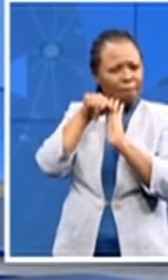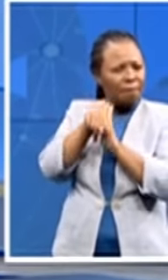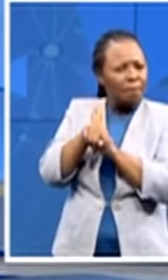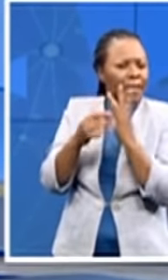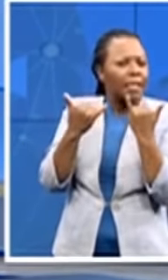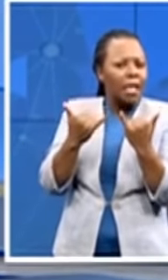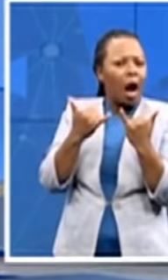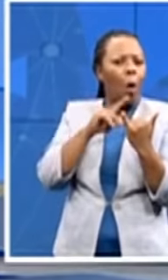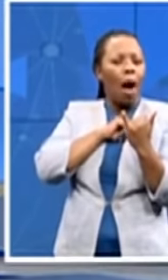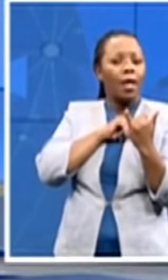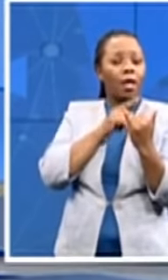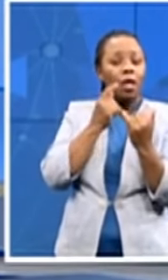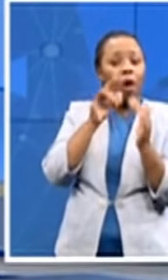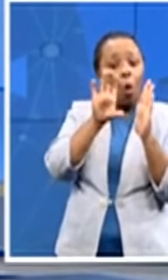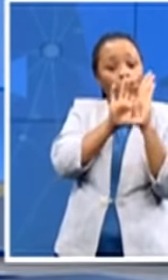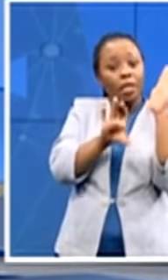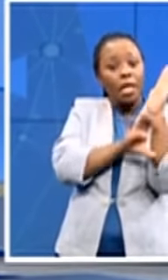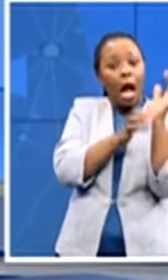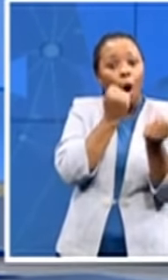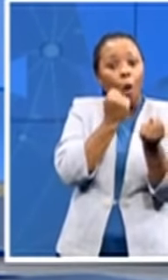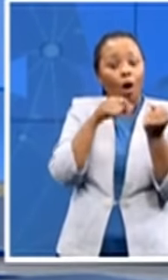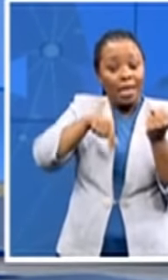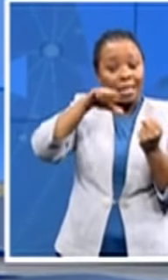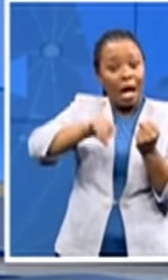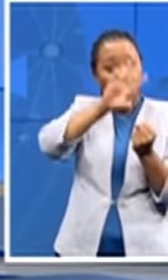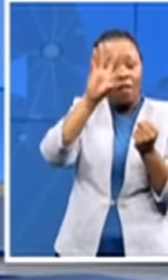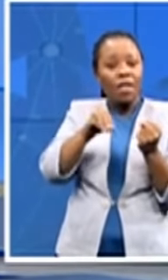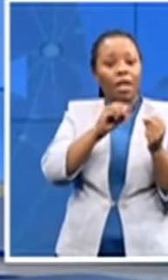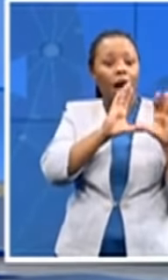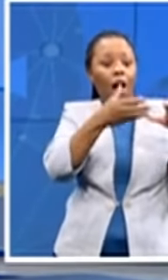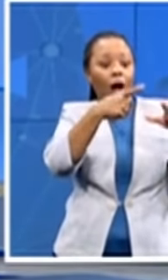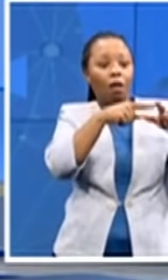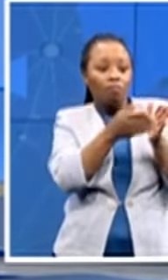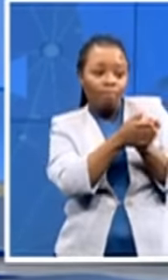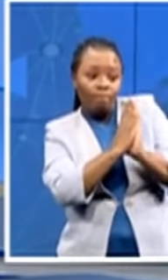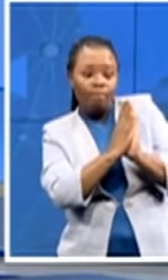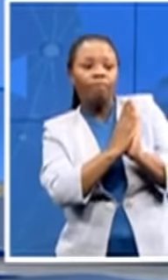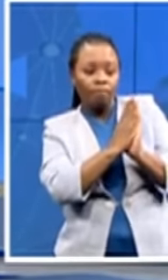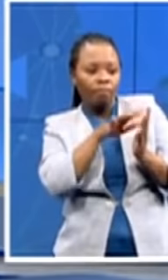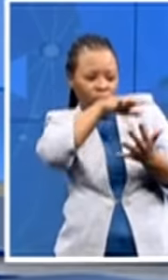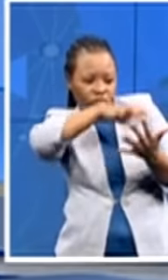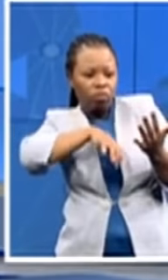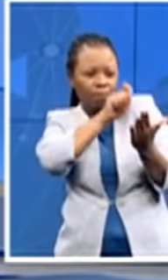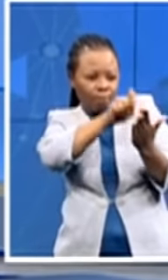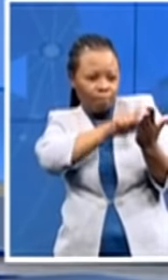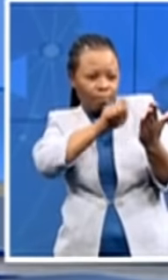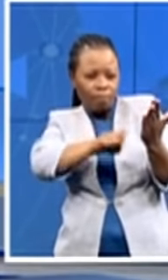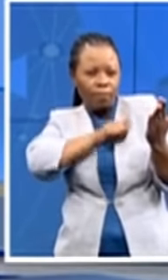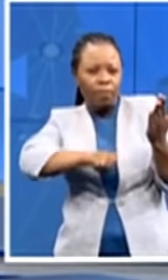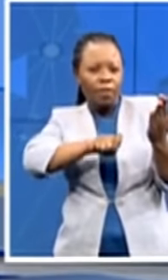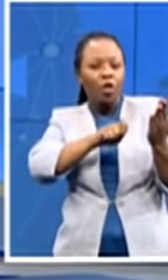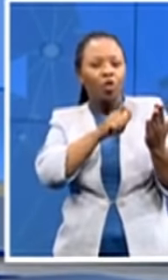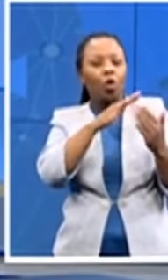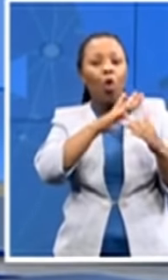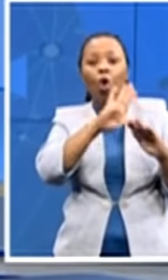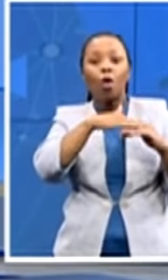has asked the parties to file these written submissions, not more than 20 pages, in light of